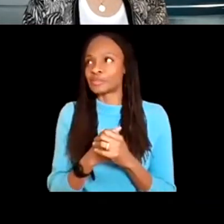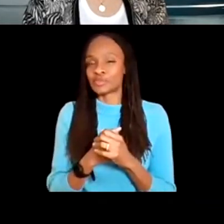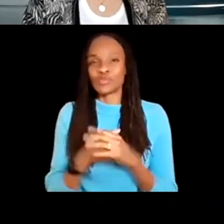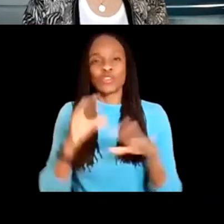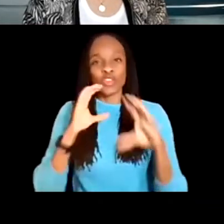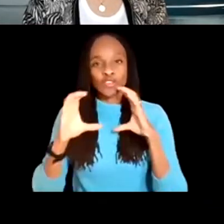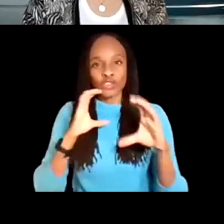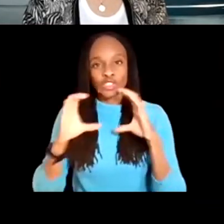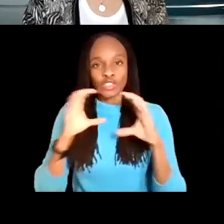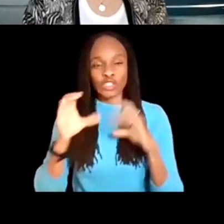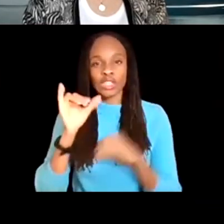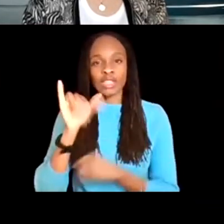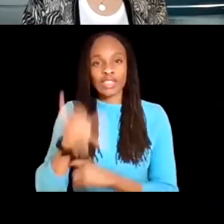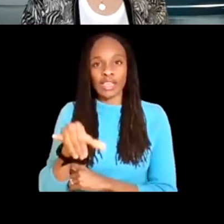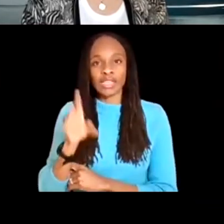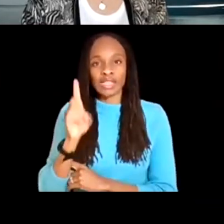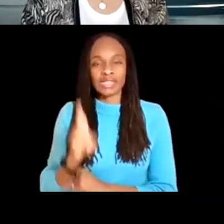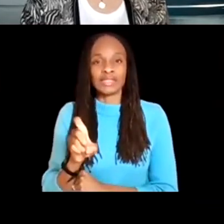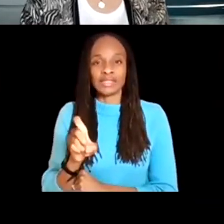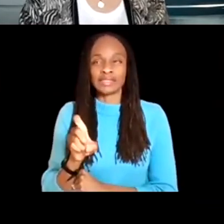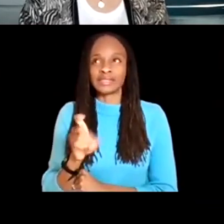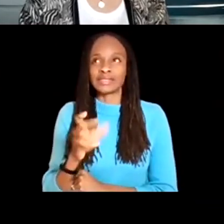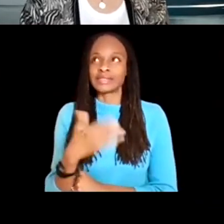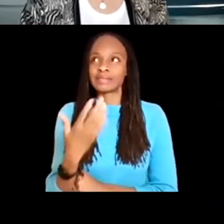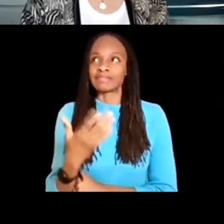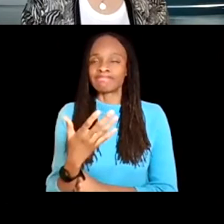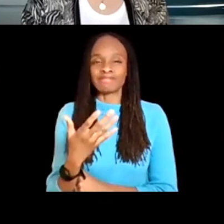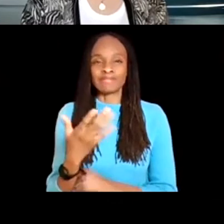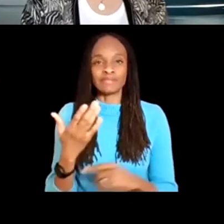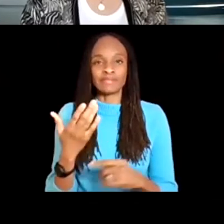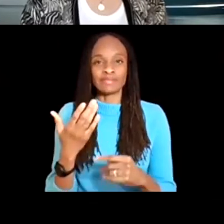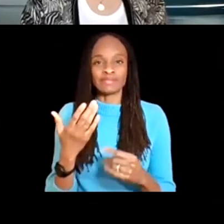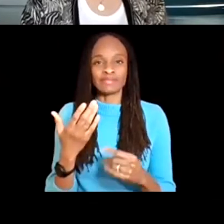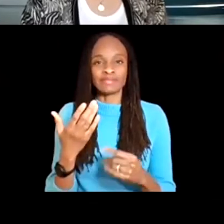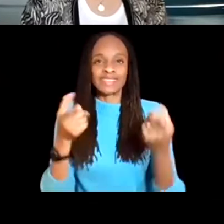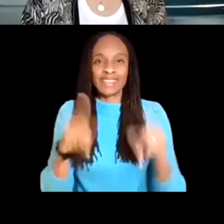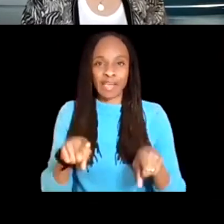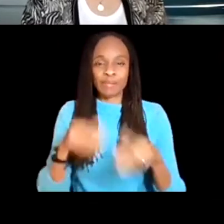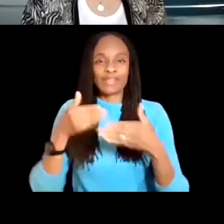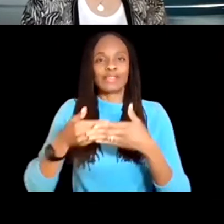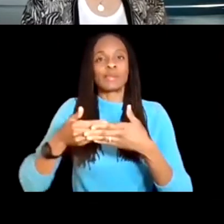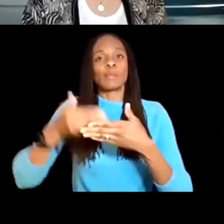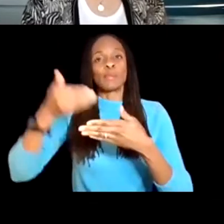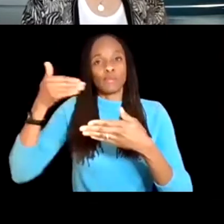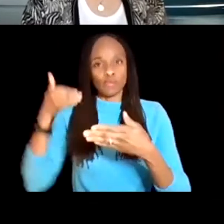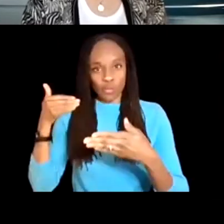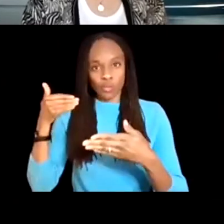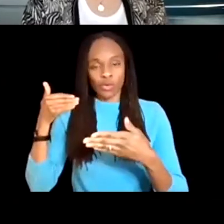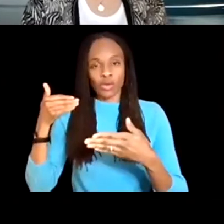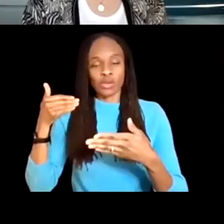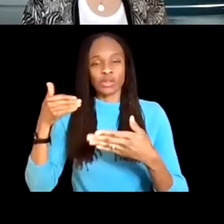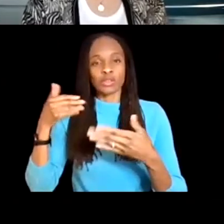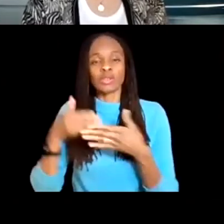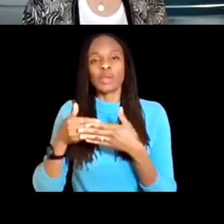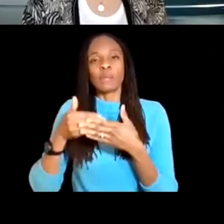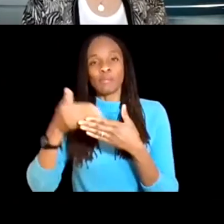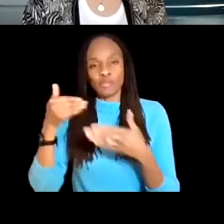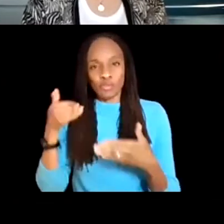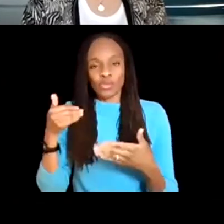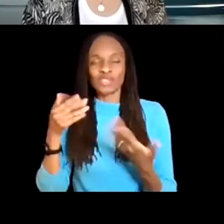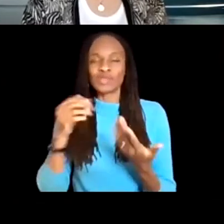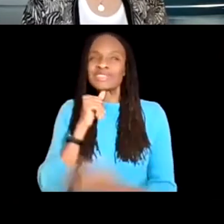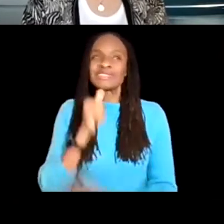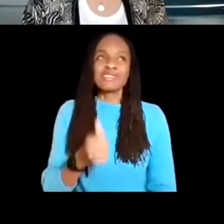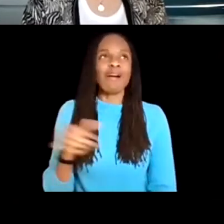conversation that needs to be held sort of in advance when you're before you're, you know, so that it's not